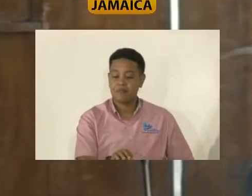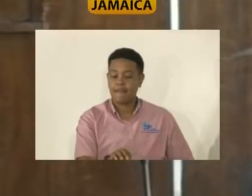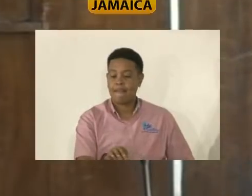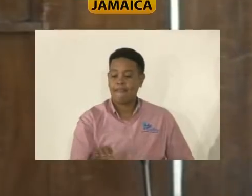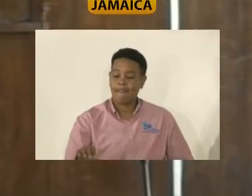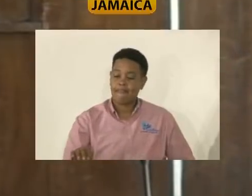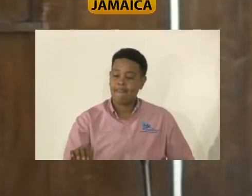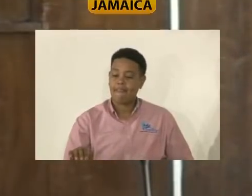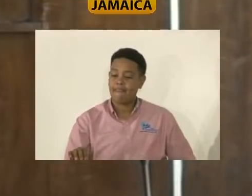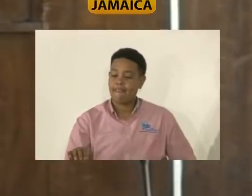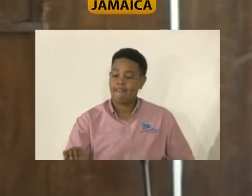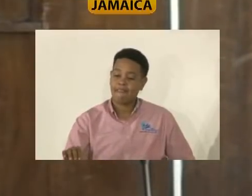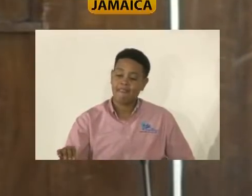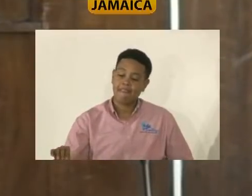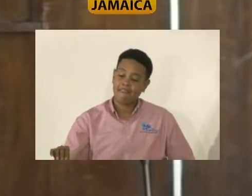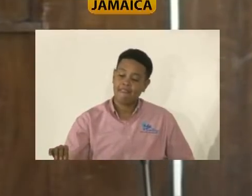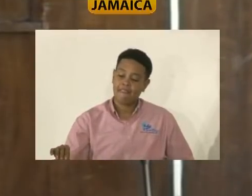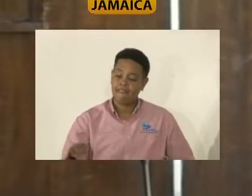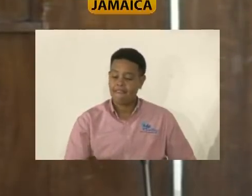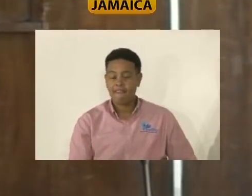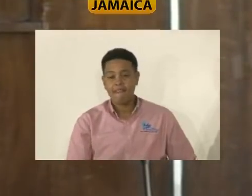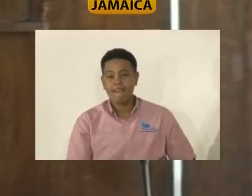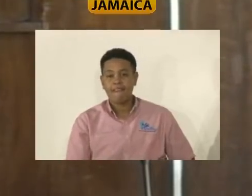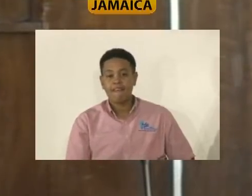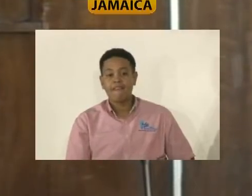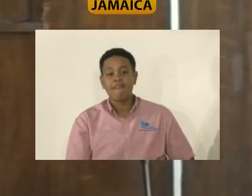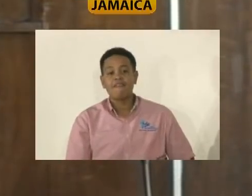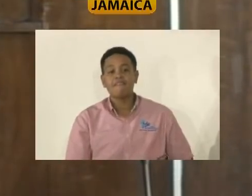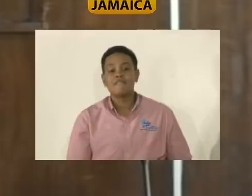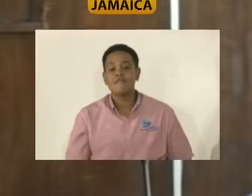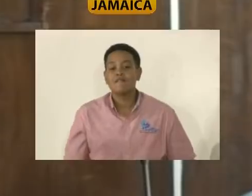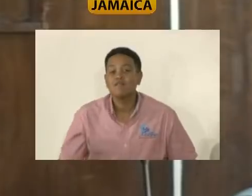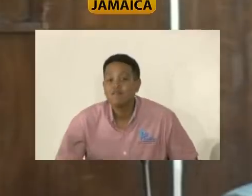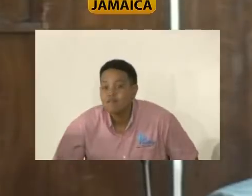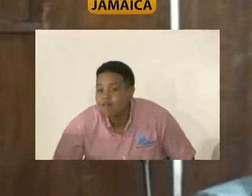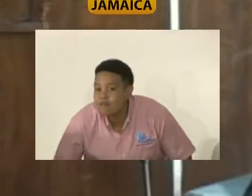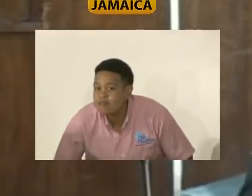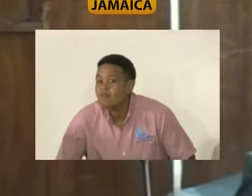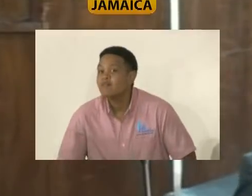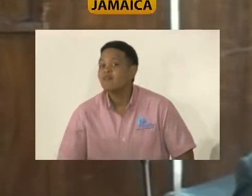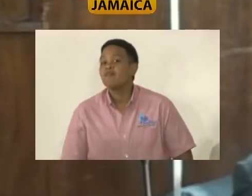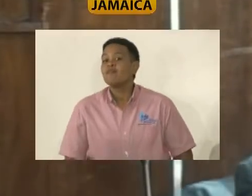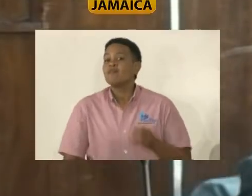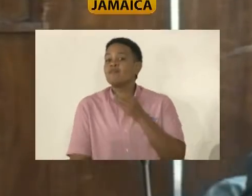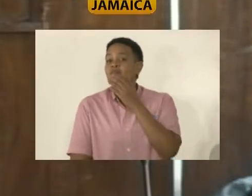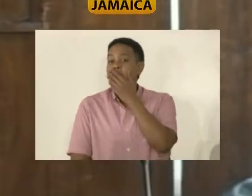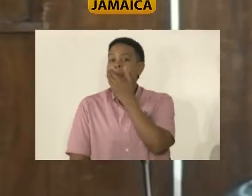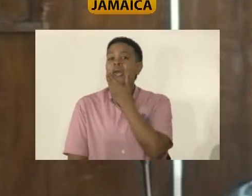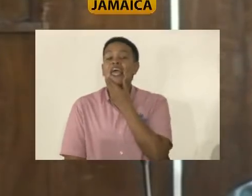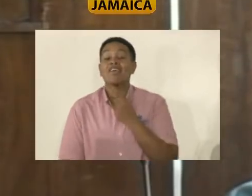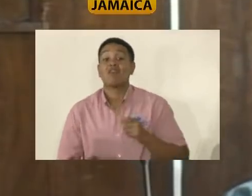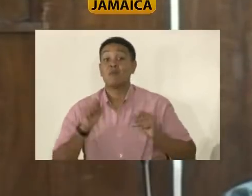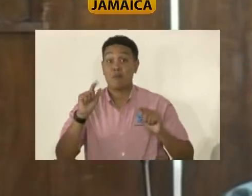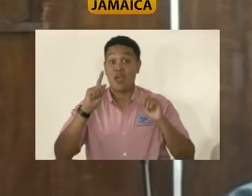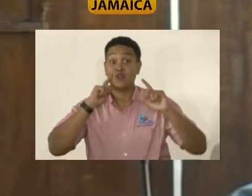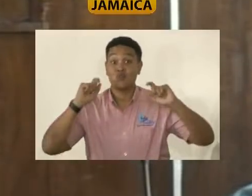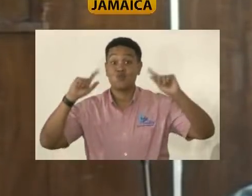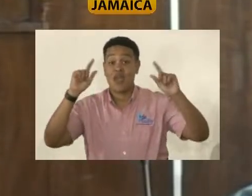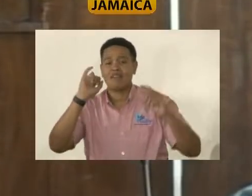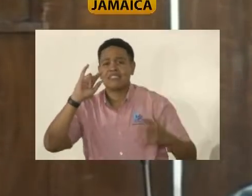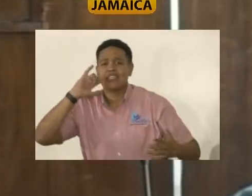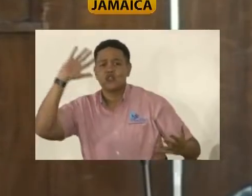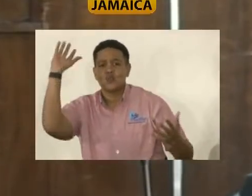Wow. So if you just back up to the previous graph for me, you'll see that's the